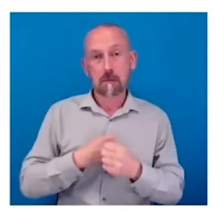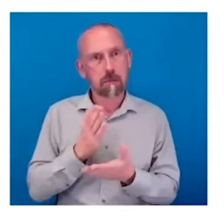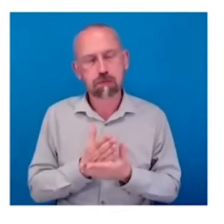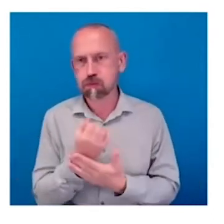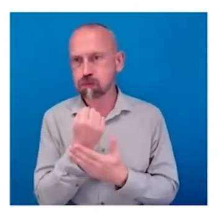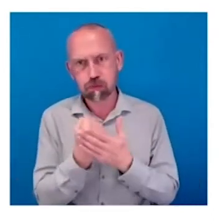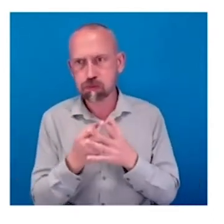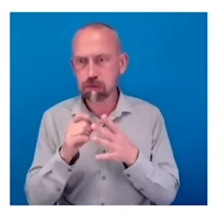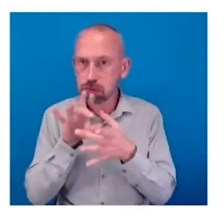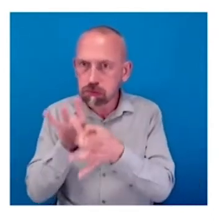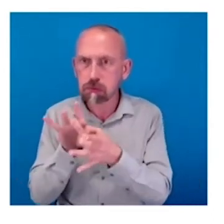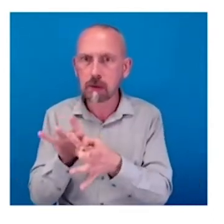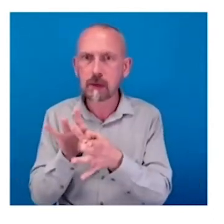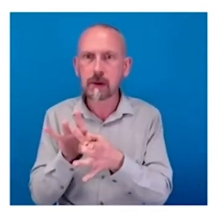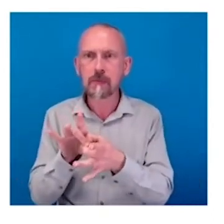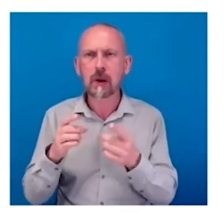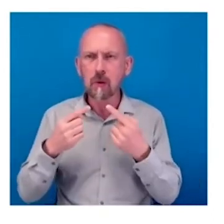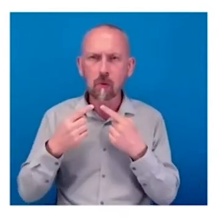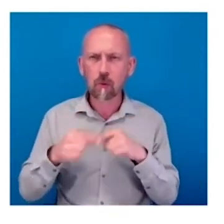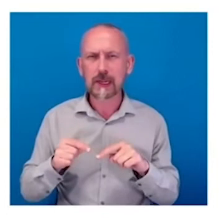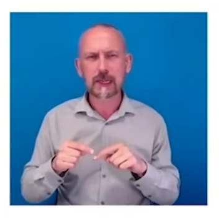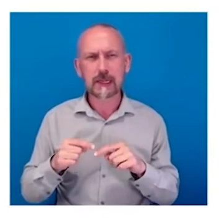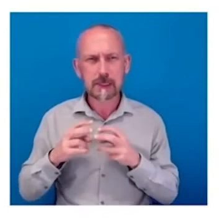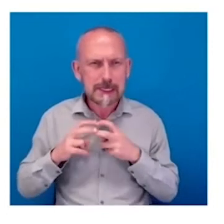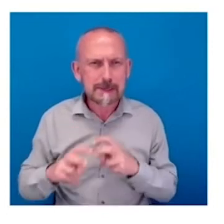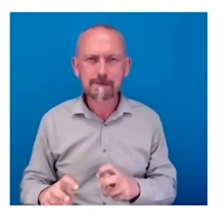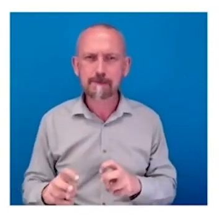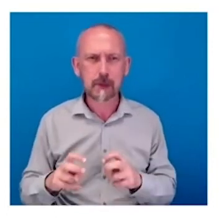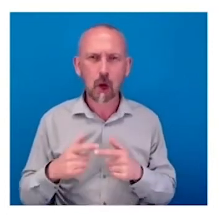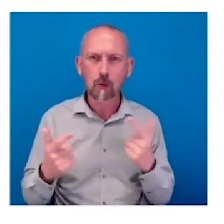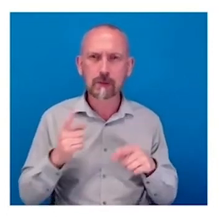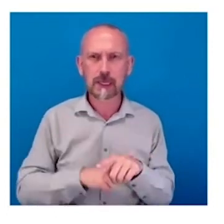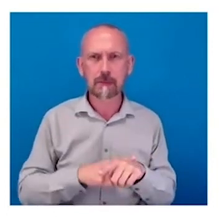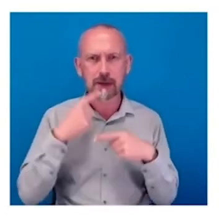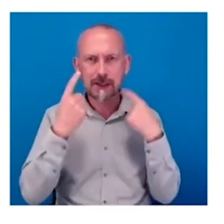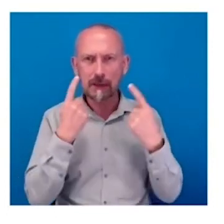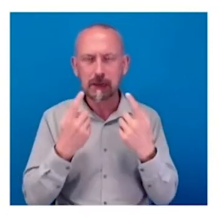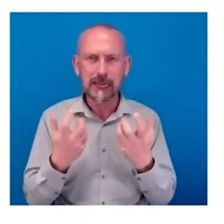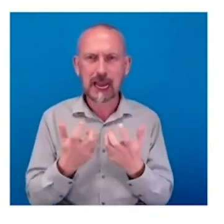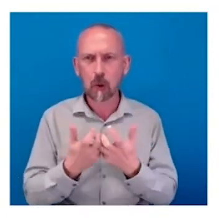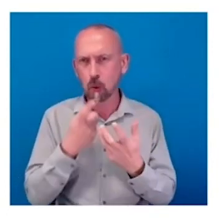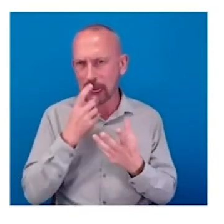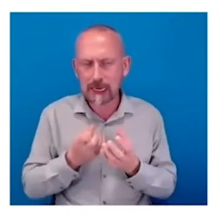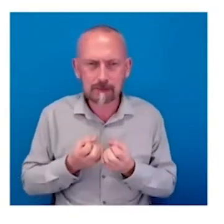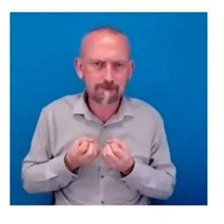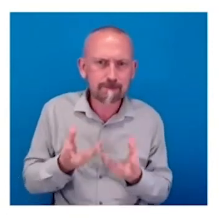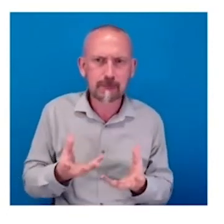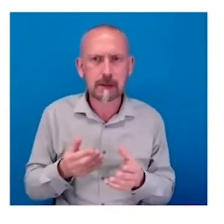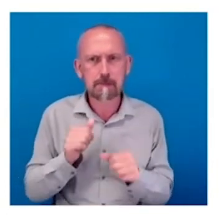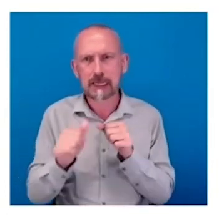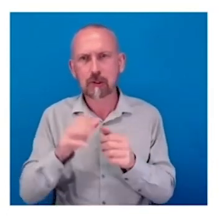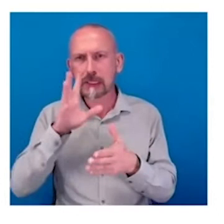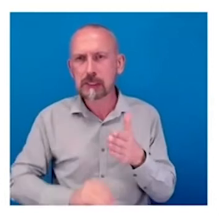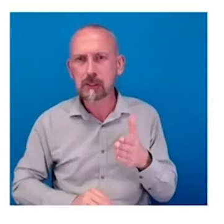lot of time thinking about how we can take this technology and create more empowering experiences. And I'm just going to play a very